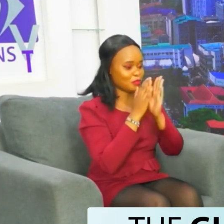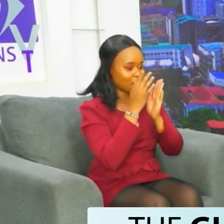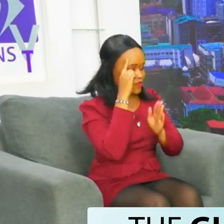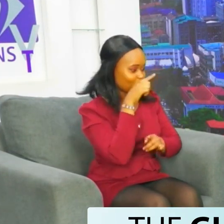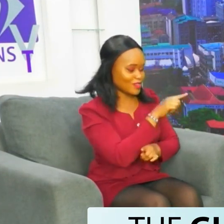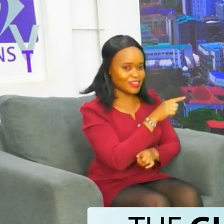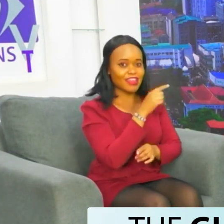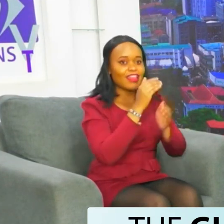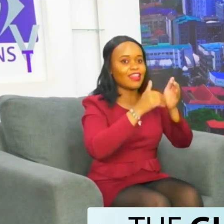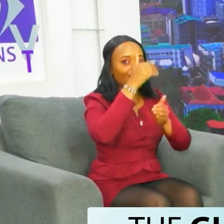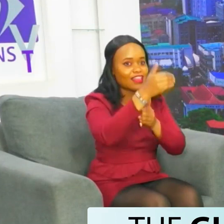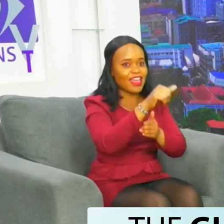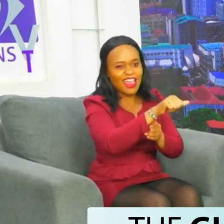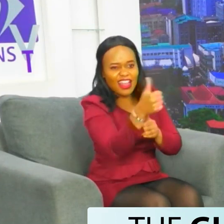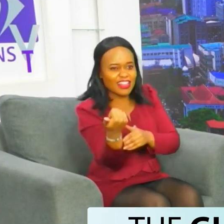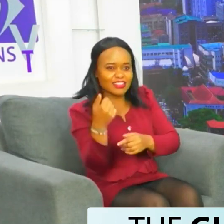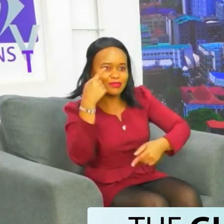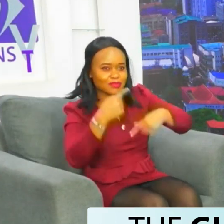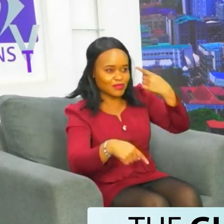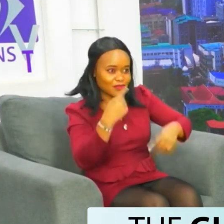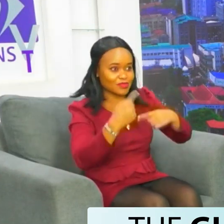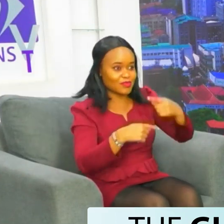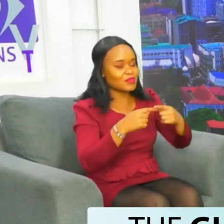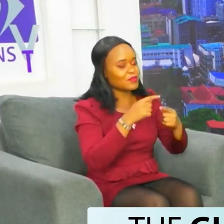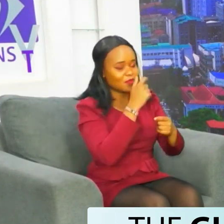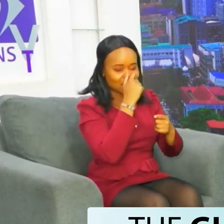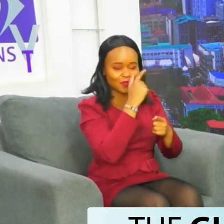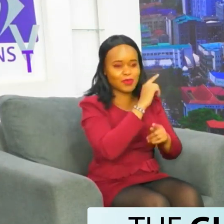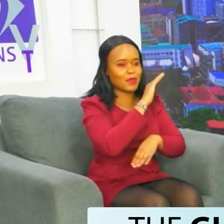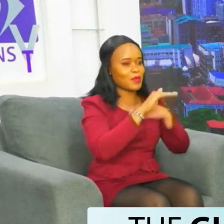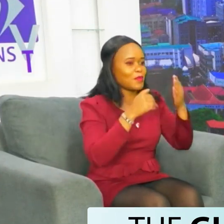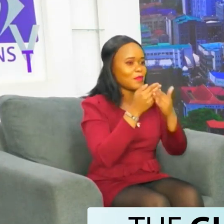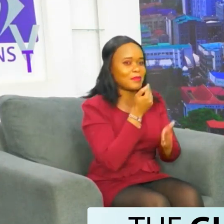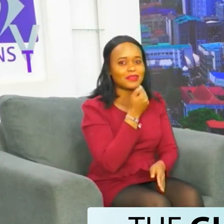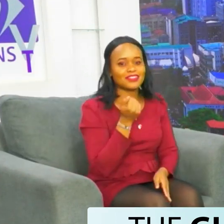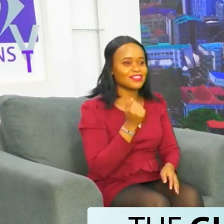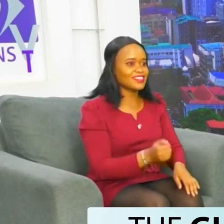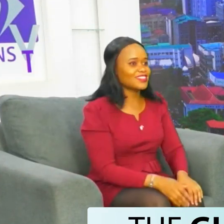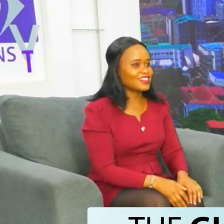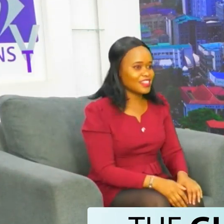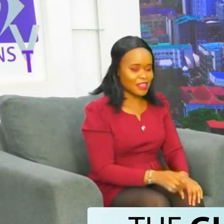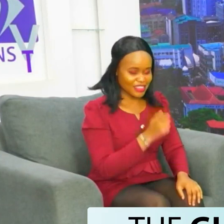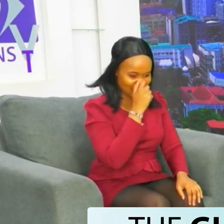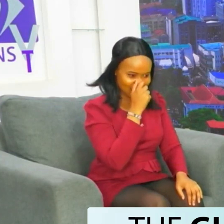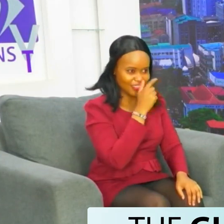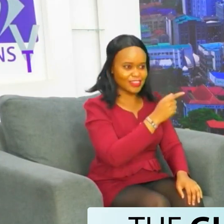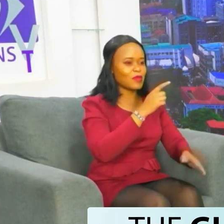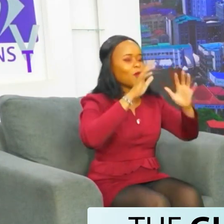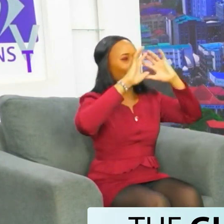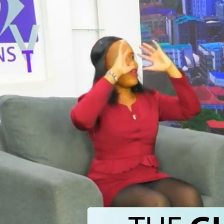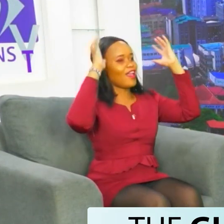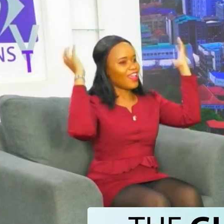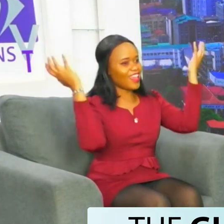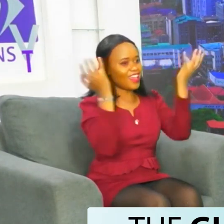much. Thank you so much. And I also pray for you in any other pageantry that you'll be willing to join. I wish you all the